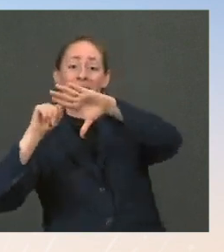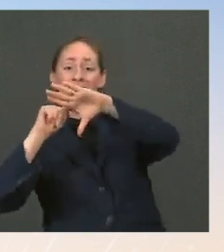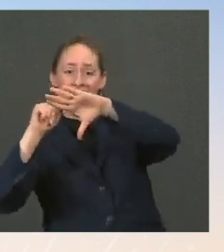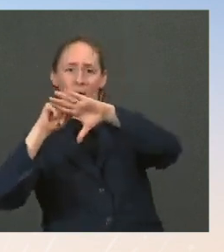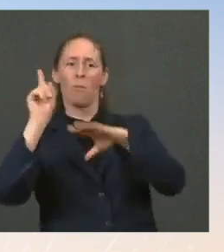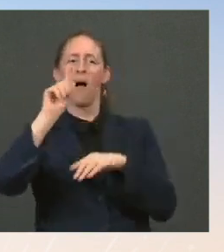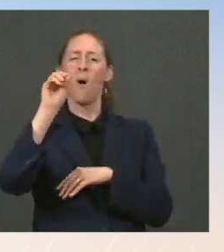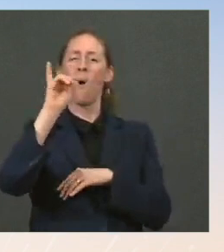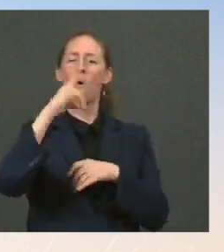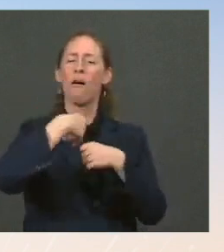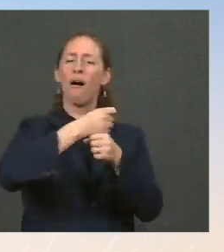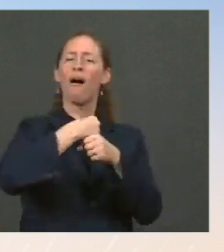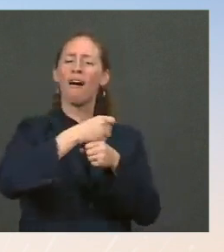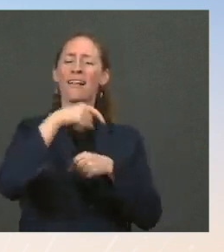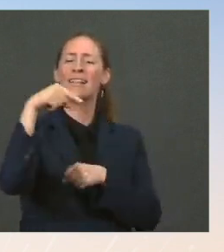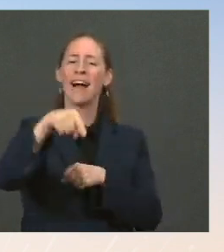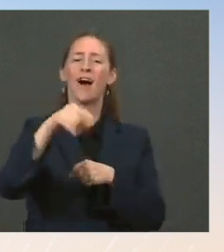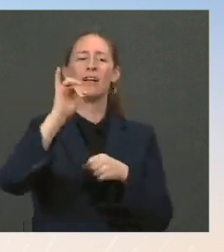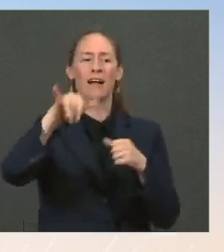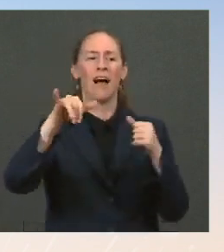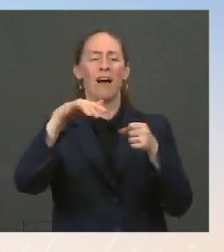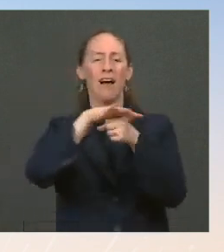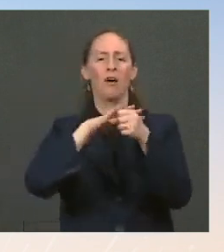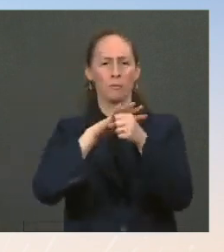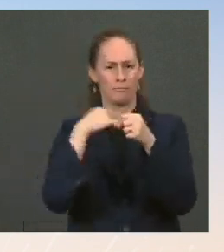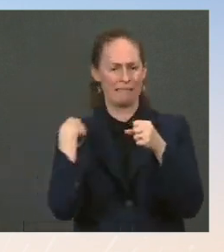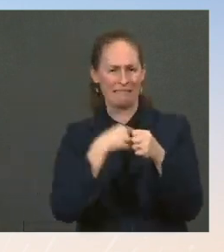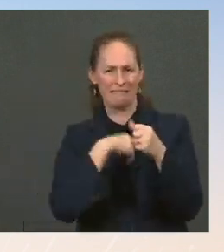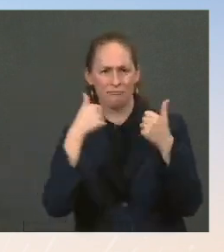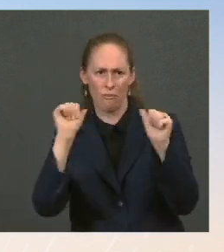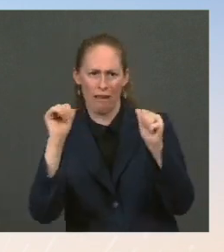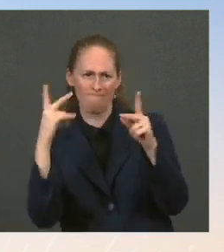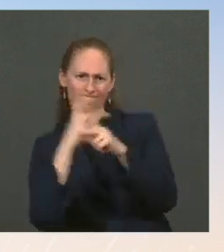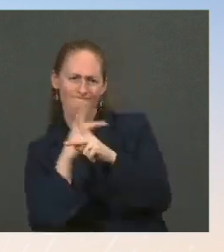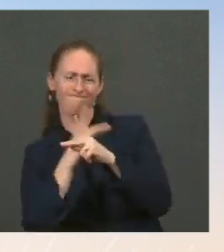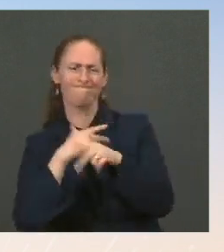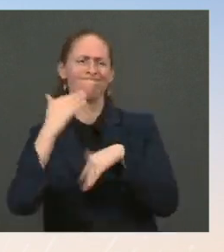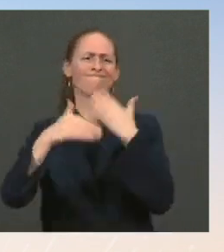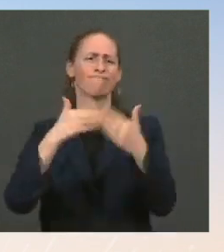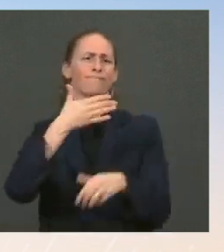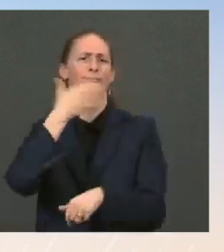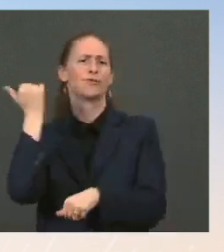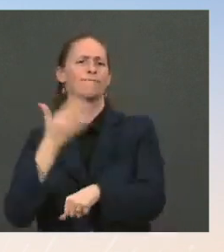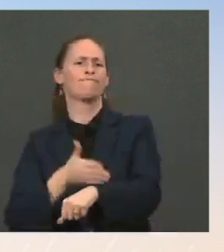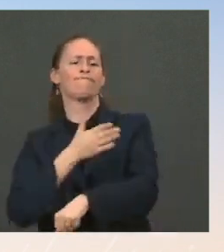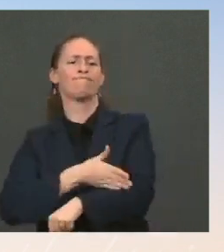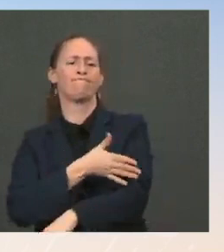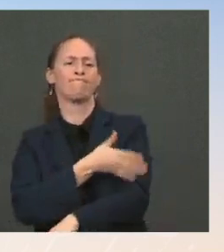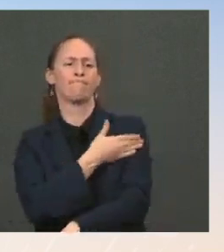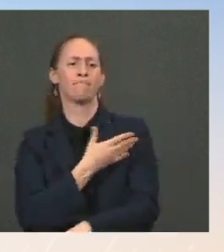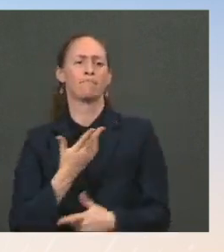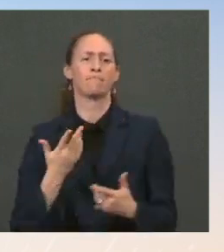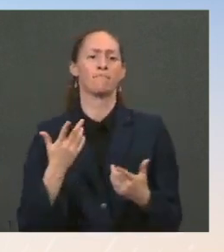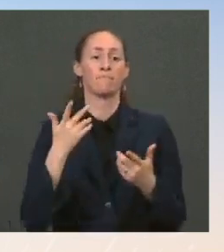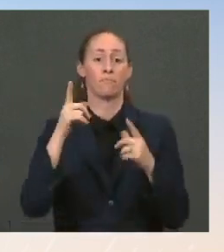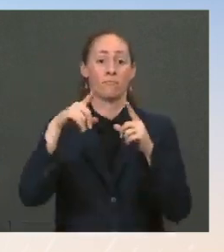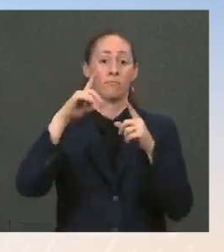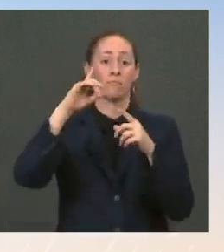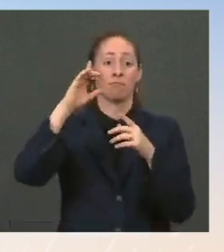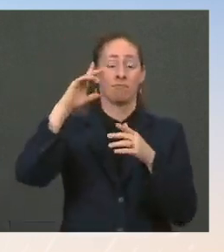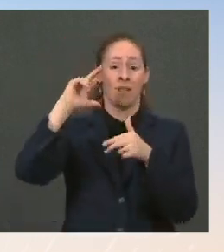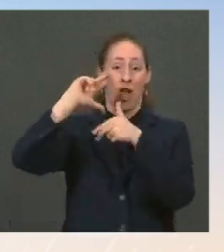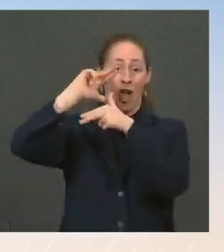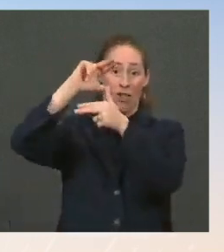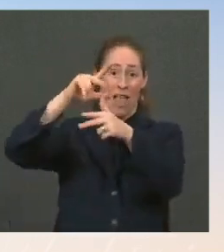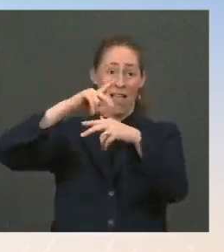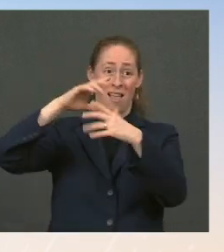So that's something we've been working to focus on, and we took actions in the days and weeks following to help address that, including